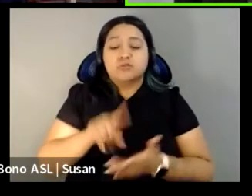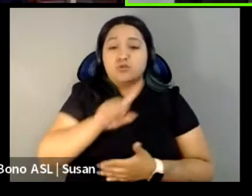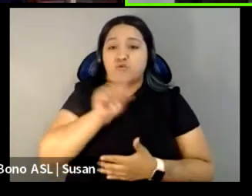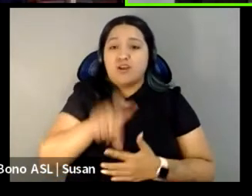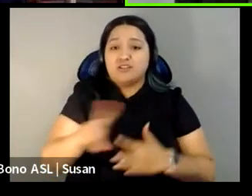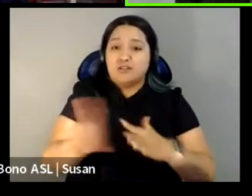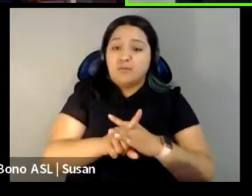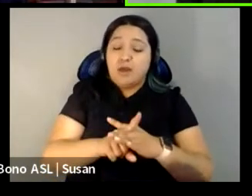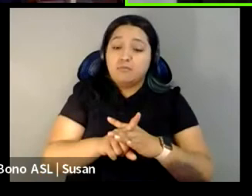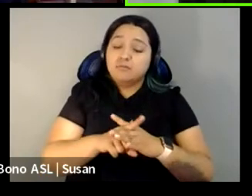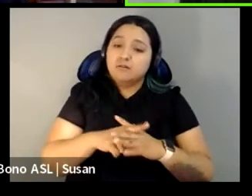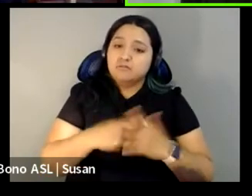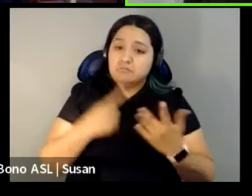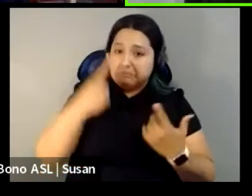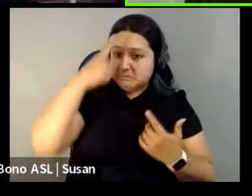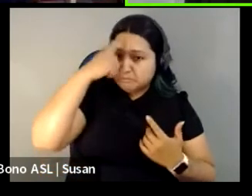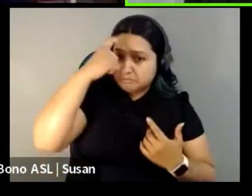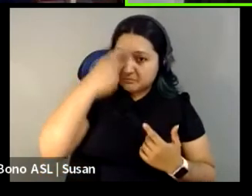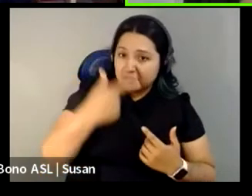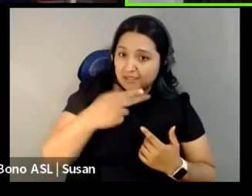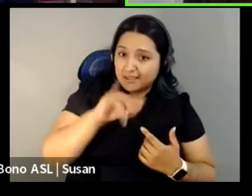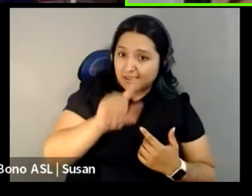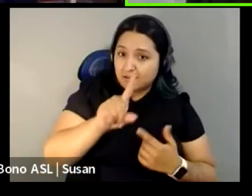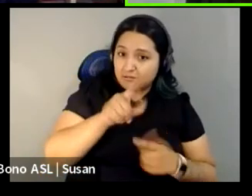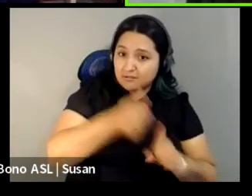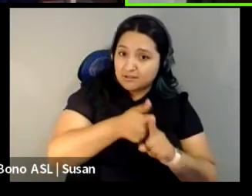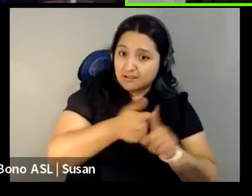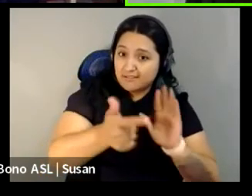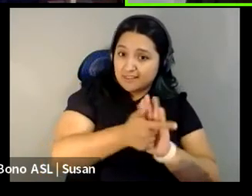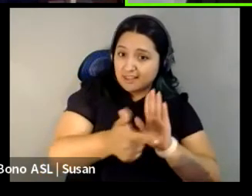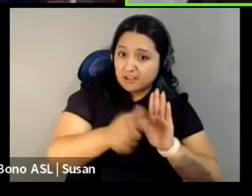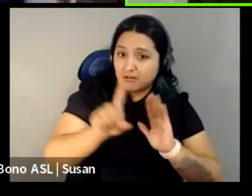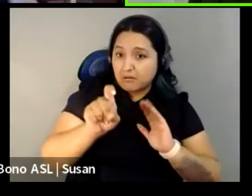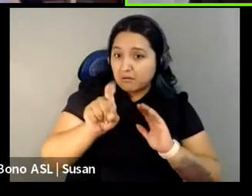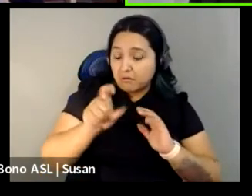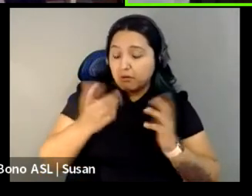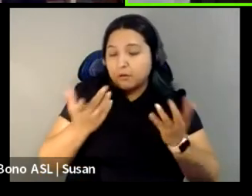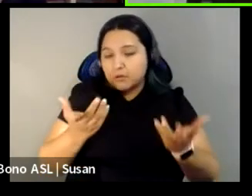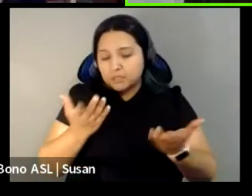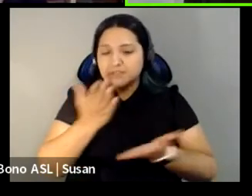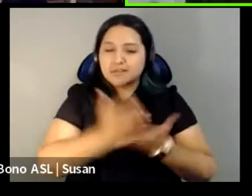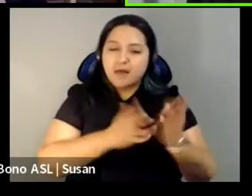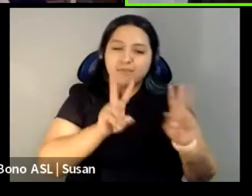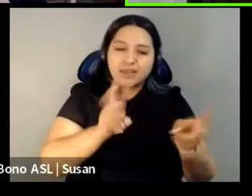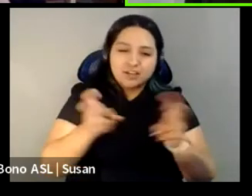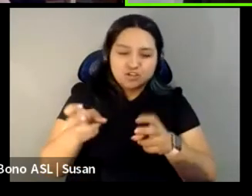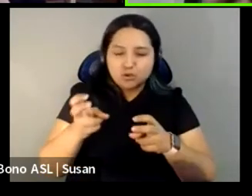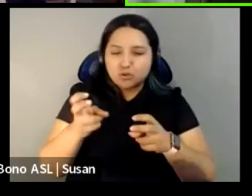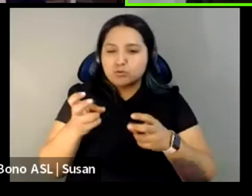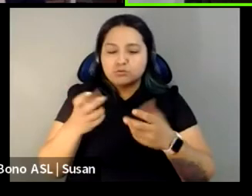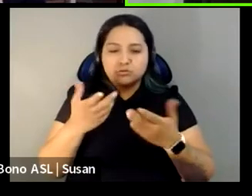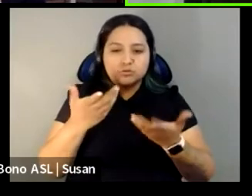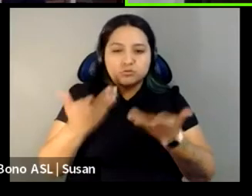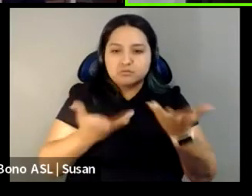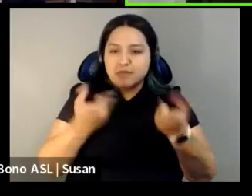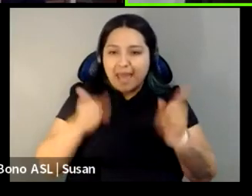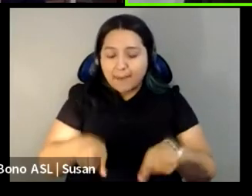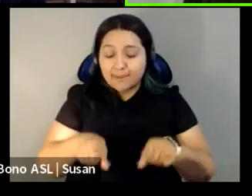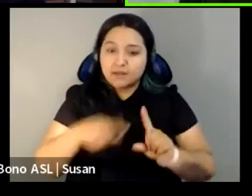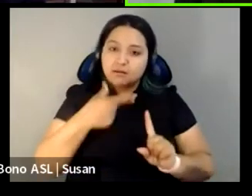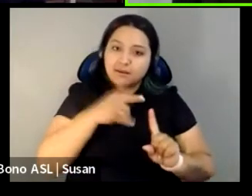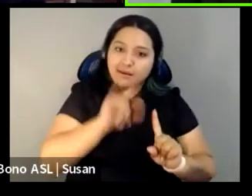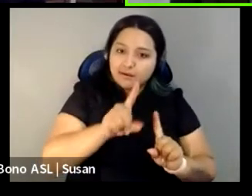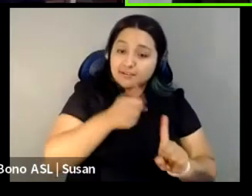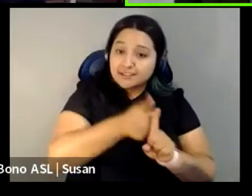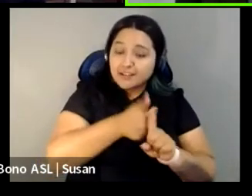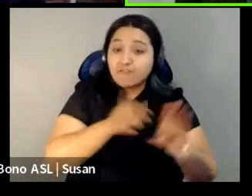was an illegal trust. And issues are raised in this dispute about whether or not the guild is an open or closed shop,